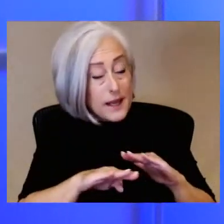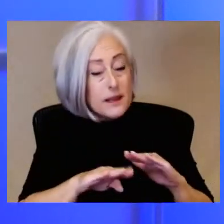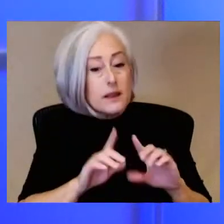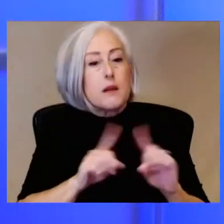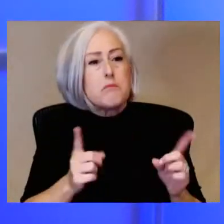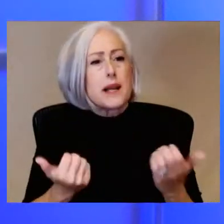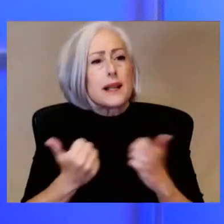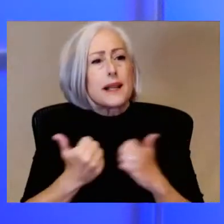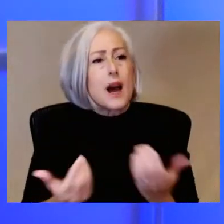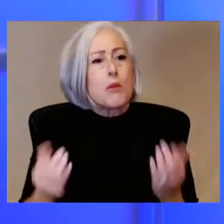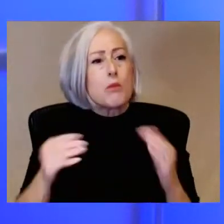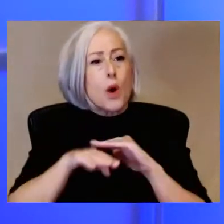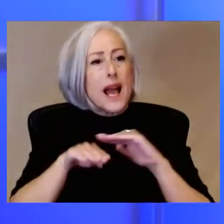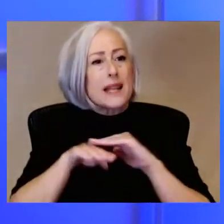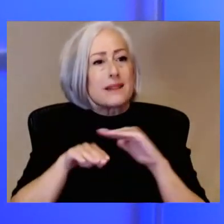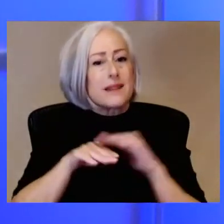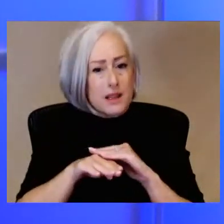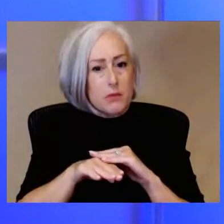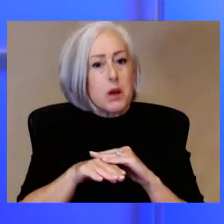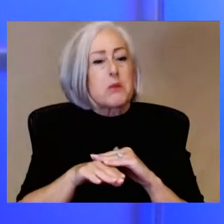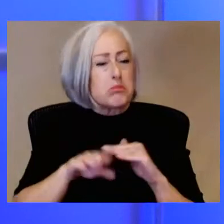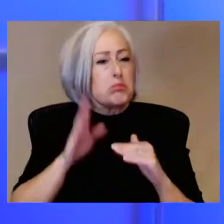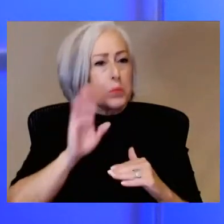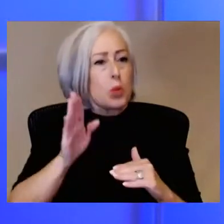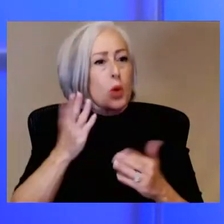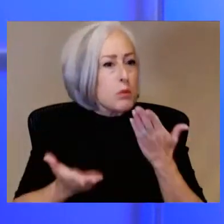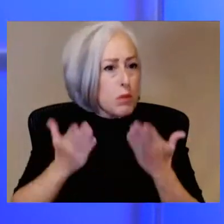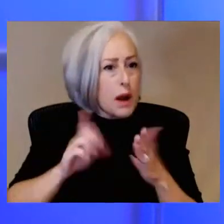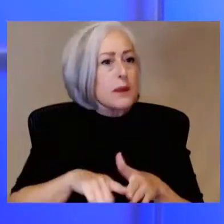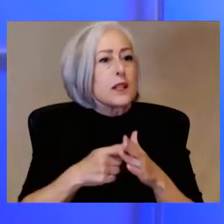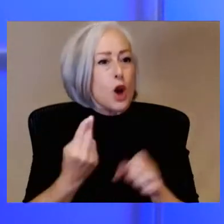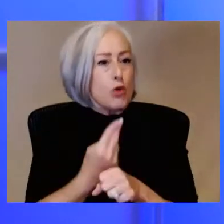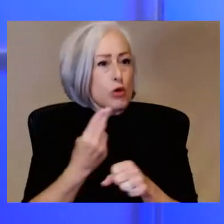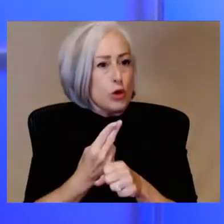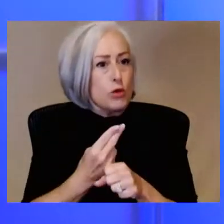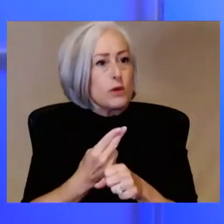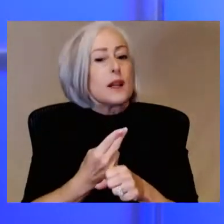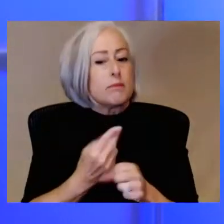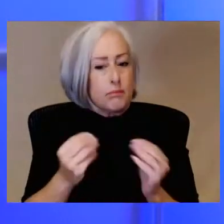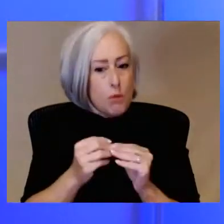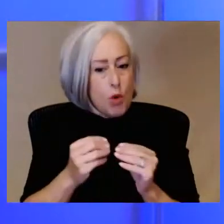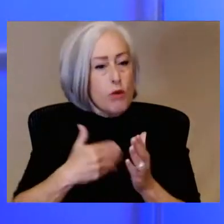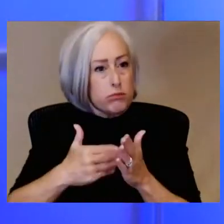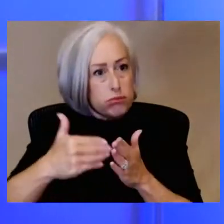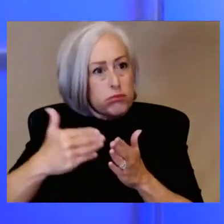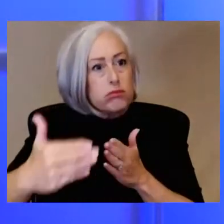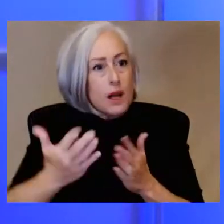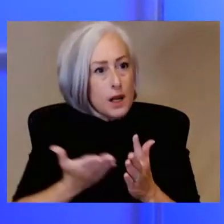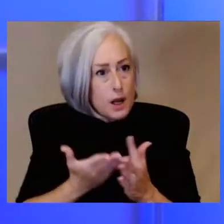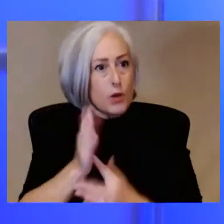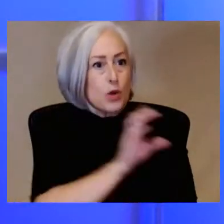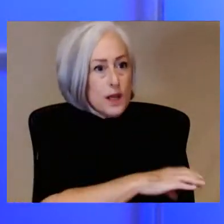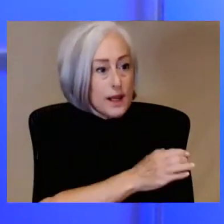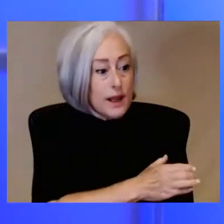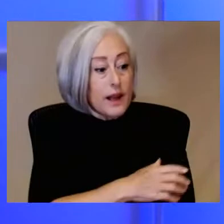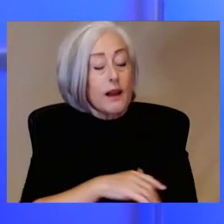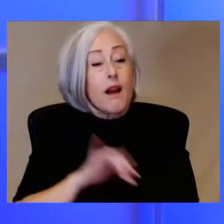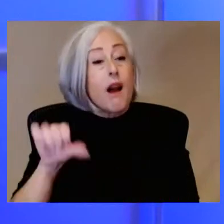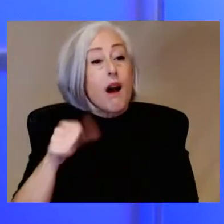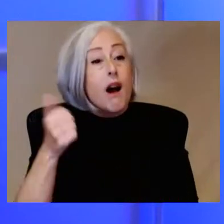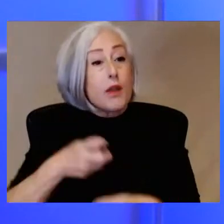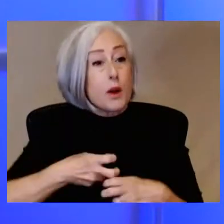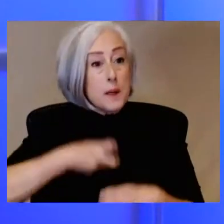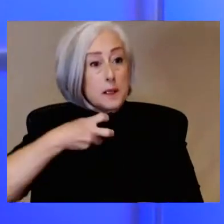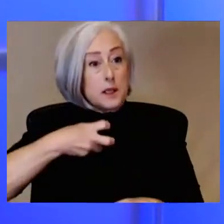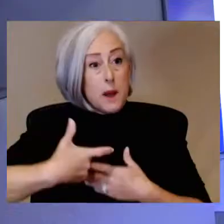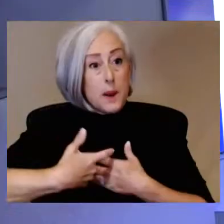accessible, and we'll probably start using them in the clinic more and more over the next few years. But spinal fluid testing is another way that we can detect